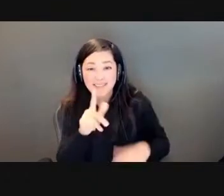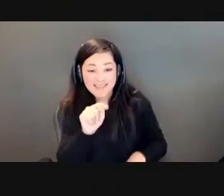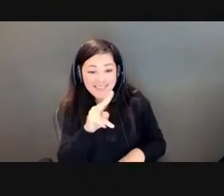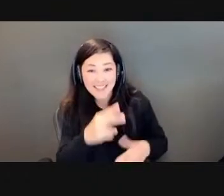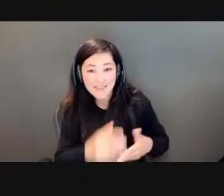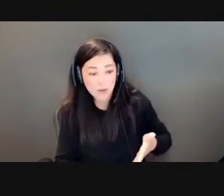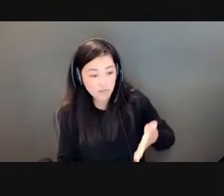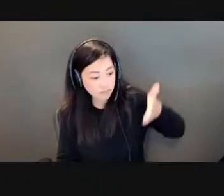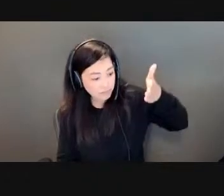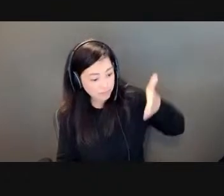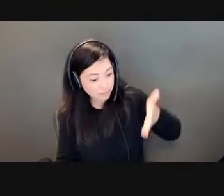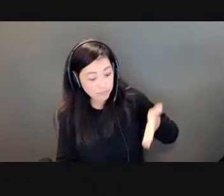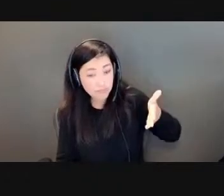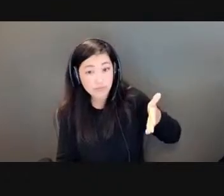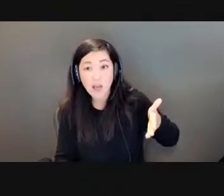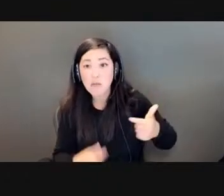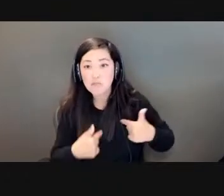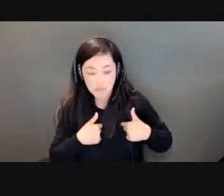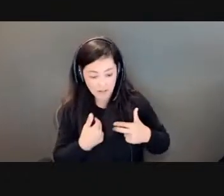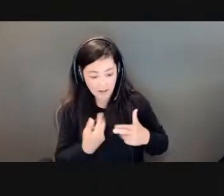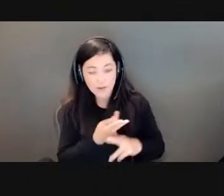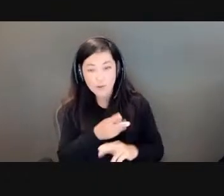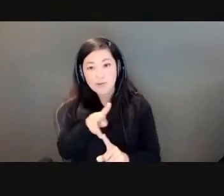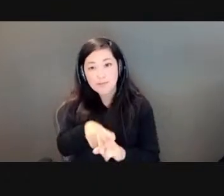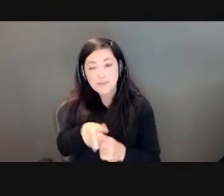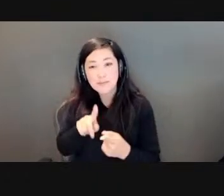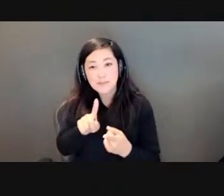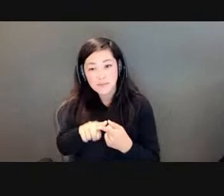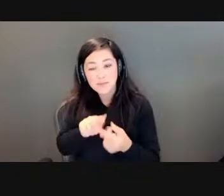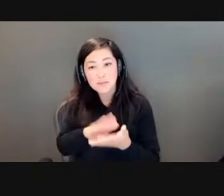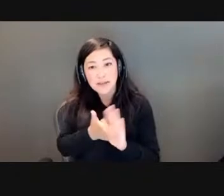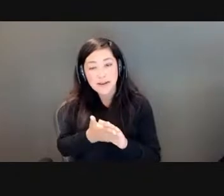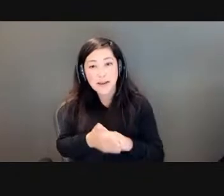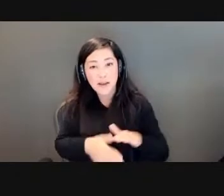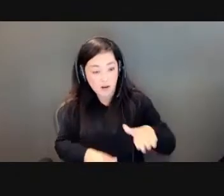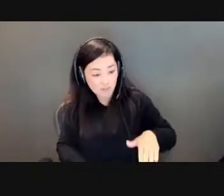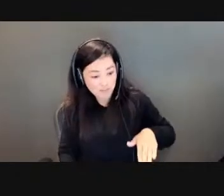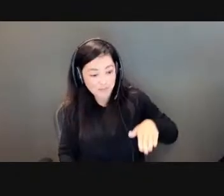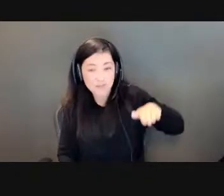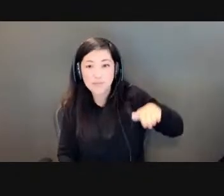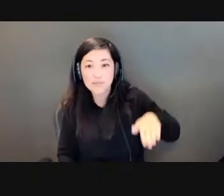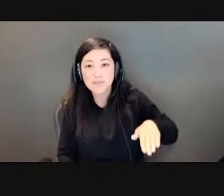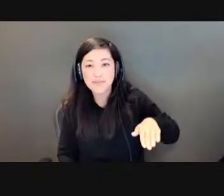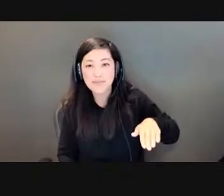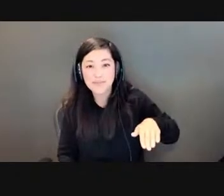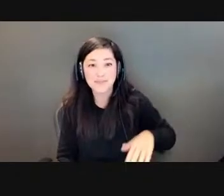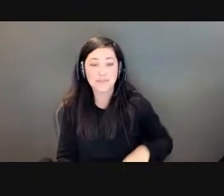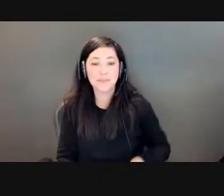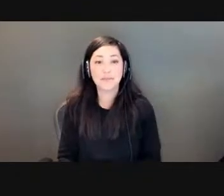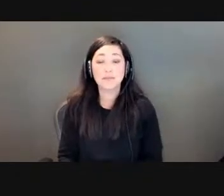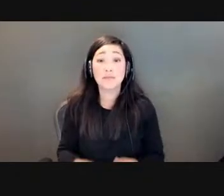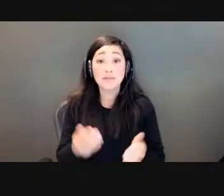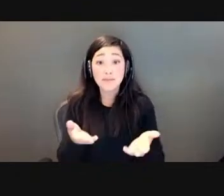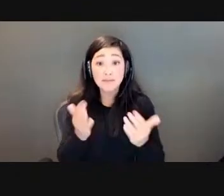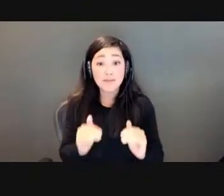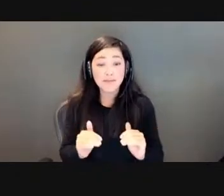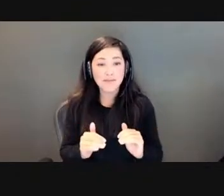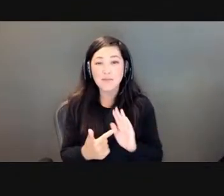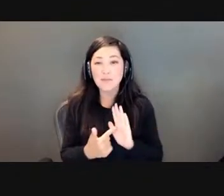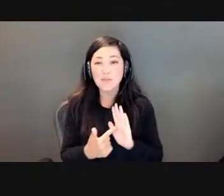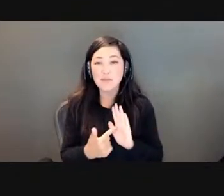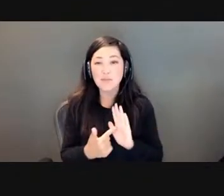and I repurposed it to make a wheelchair lift. The next slide shows my accessible feature of my